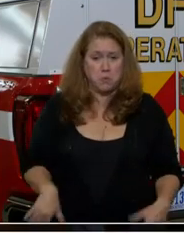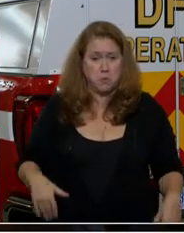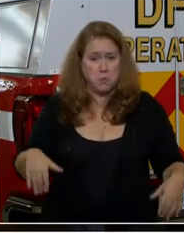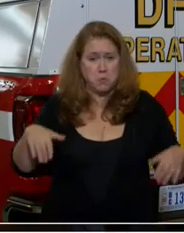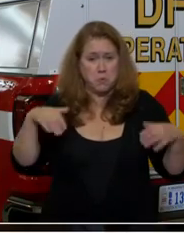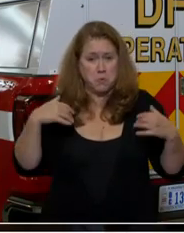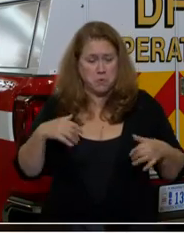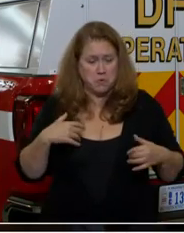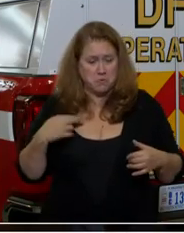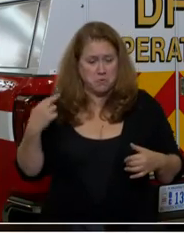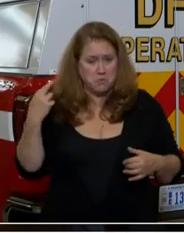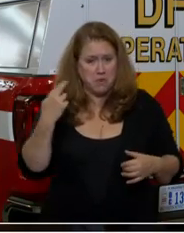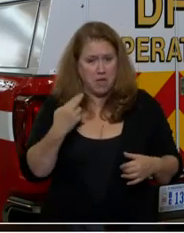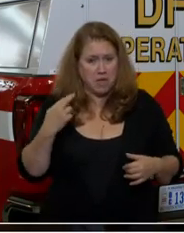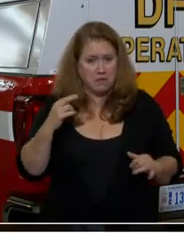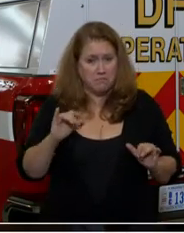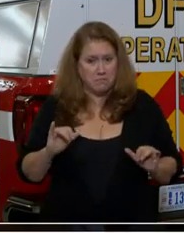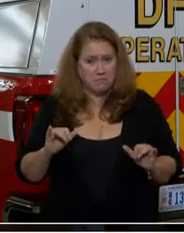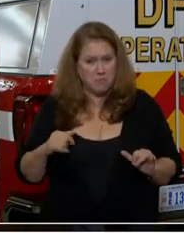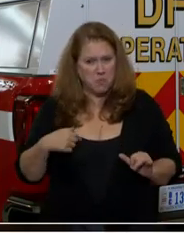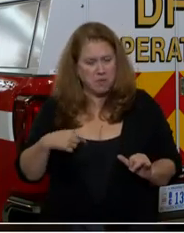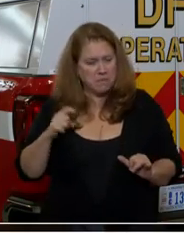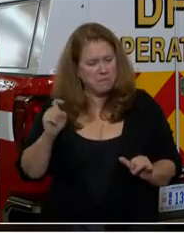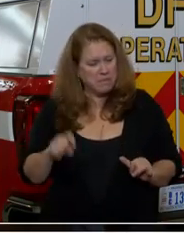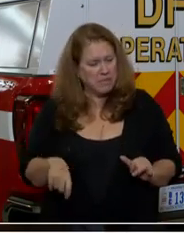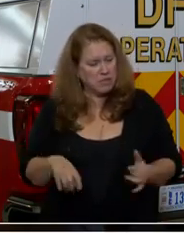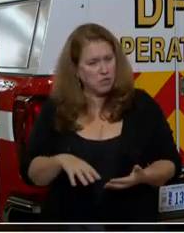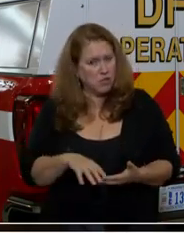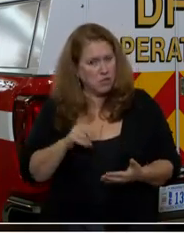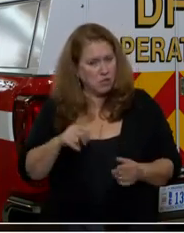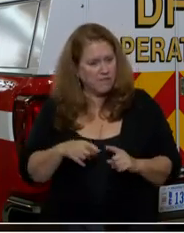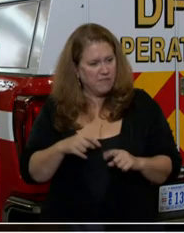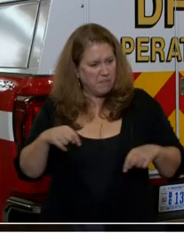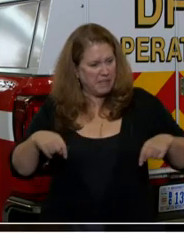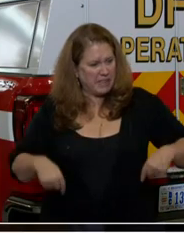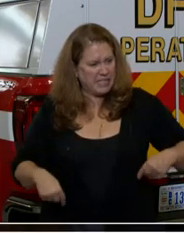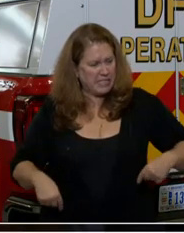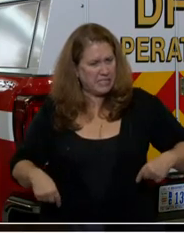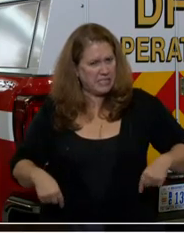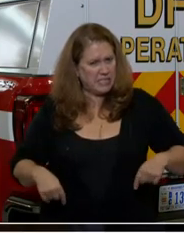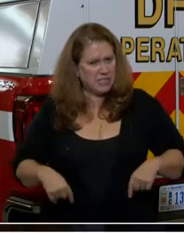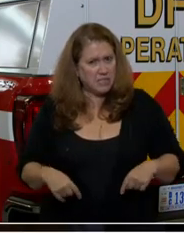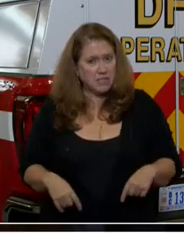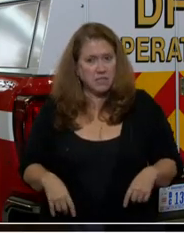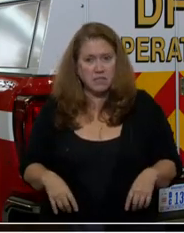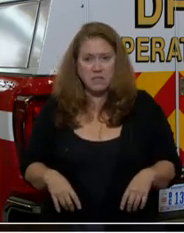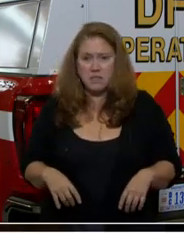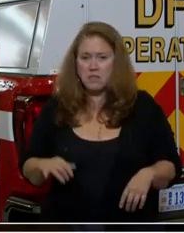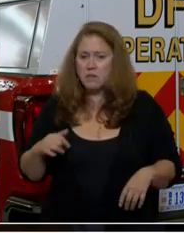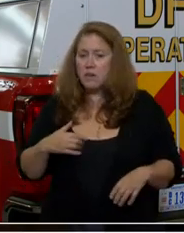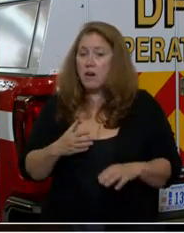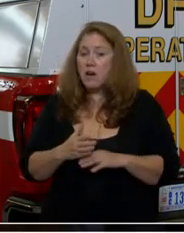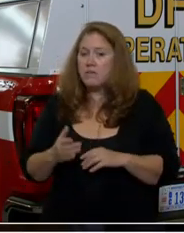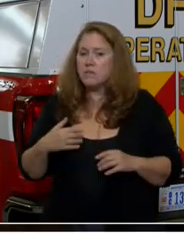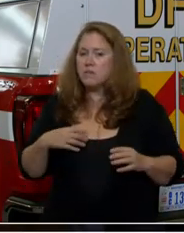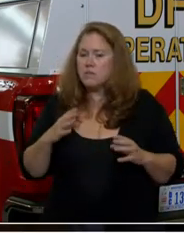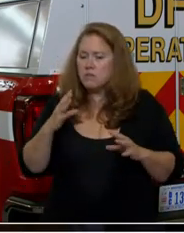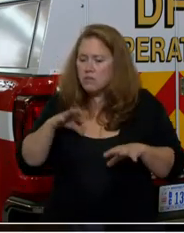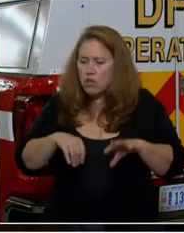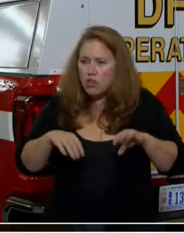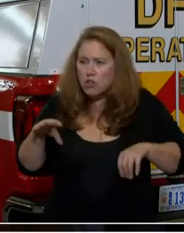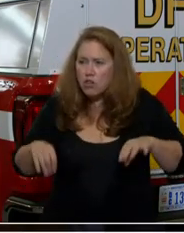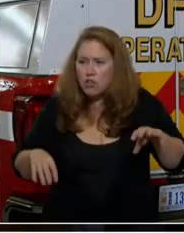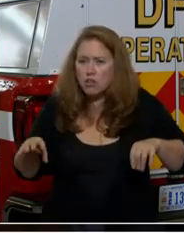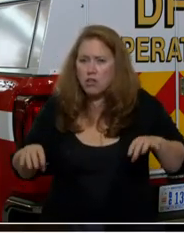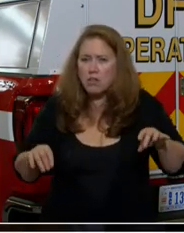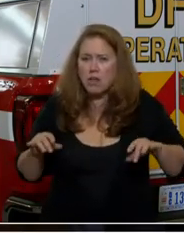FDNY, and the things we learned about job cancers and mental health from them. From Flight